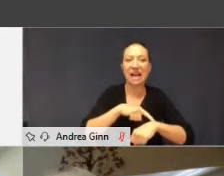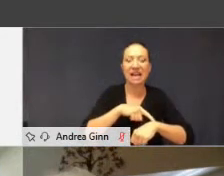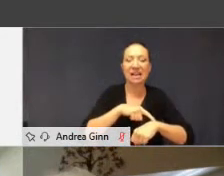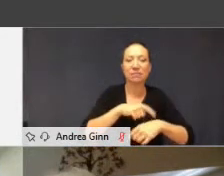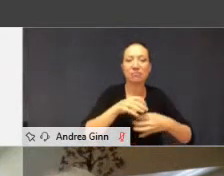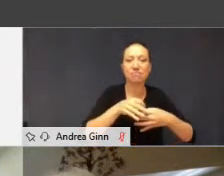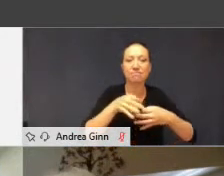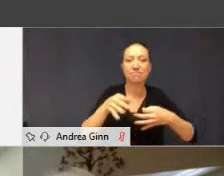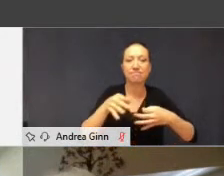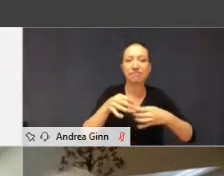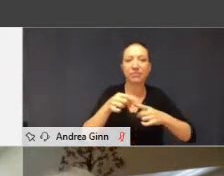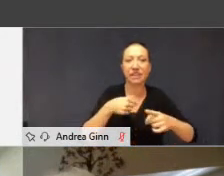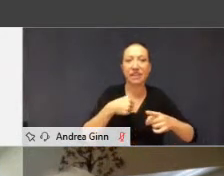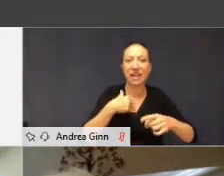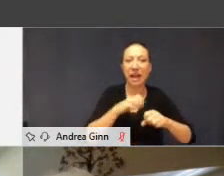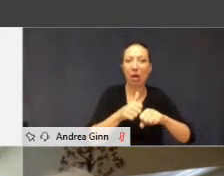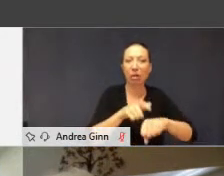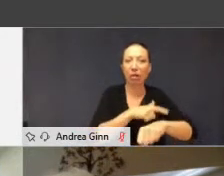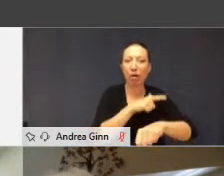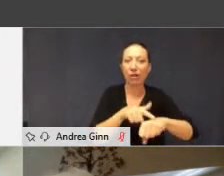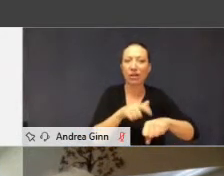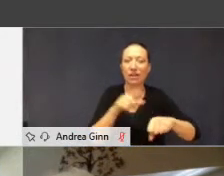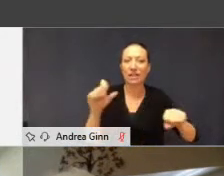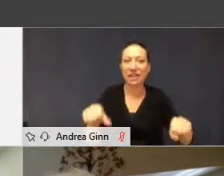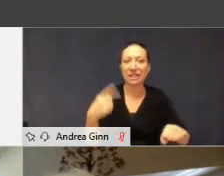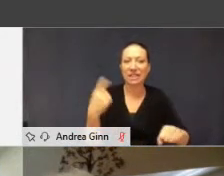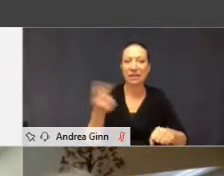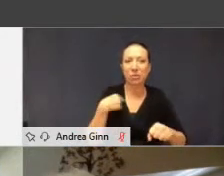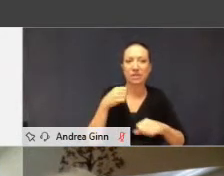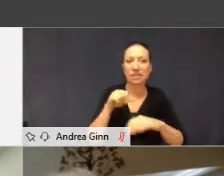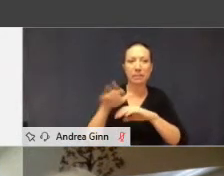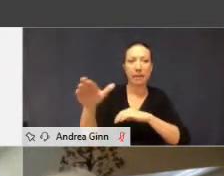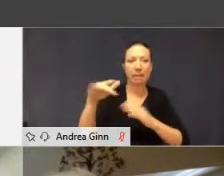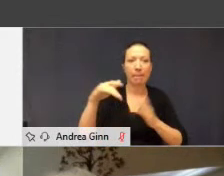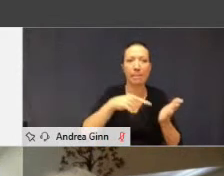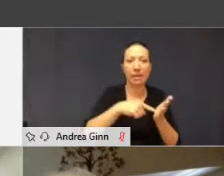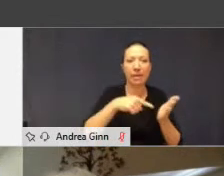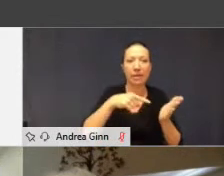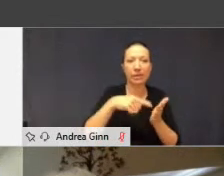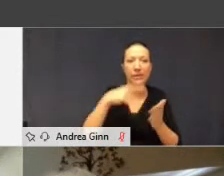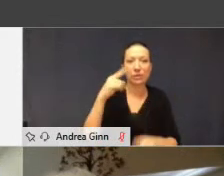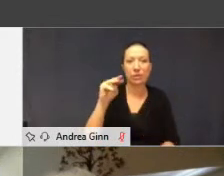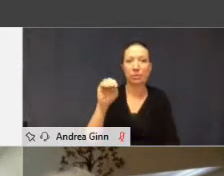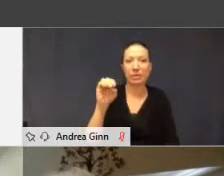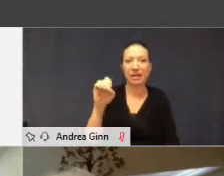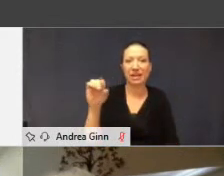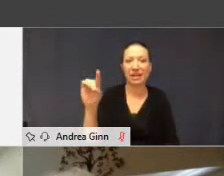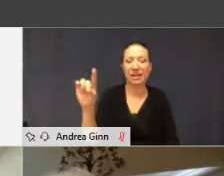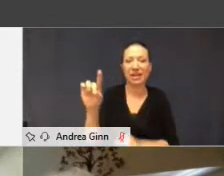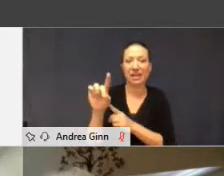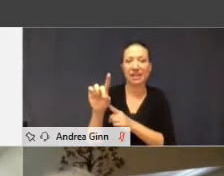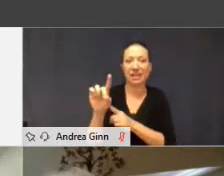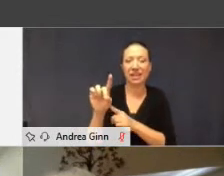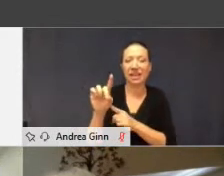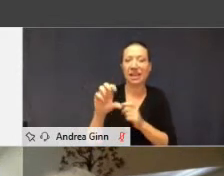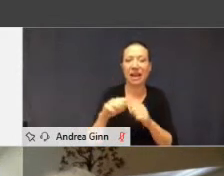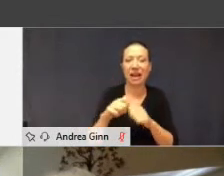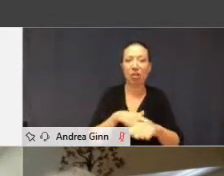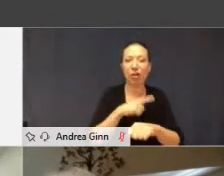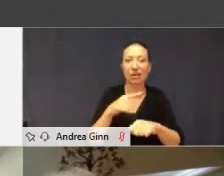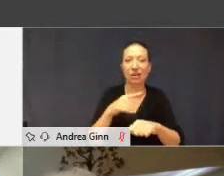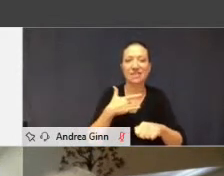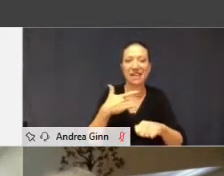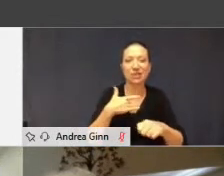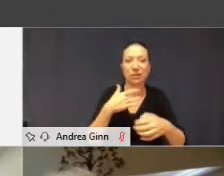long people have to bill under Medicaid and what the usual lag time is, because I would assume there's some additional